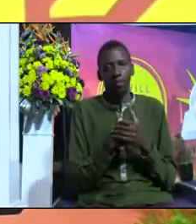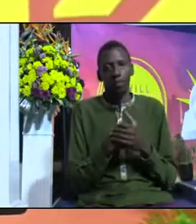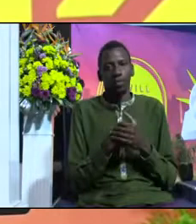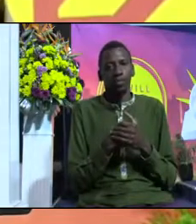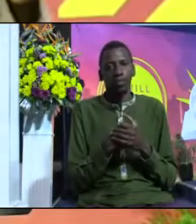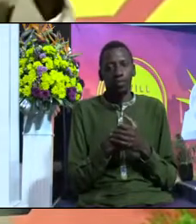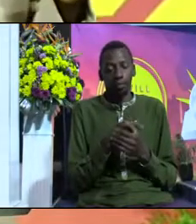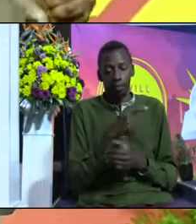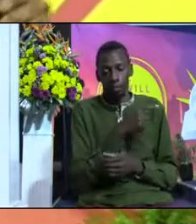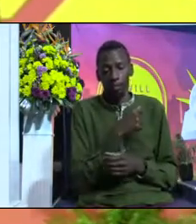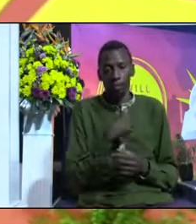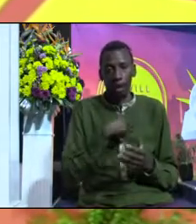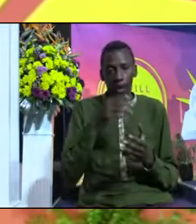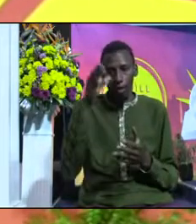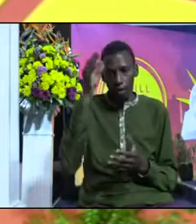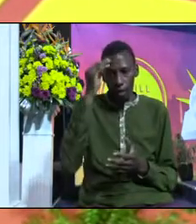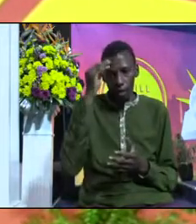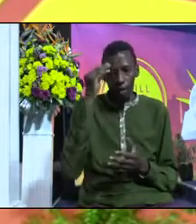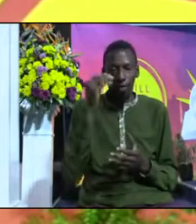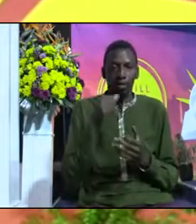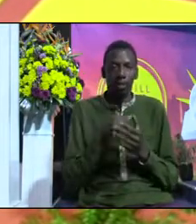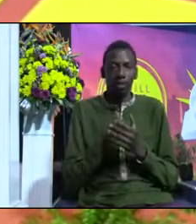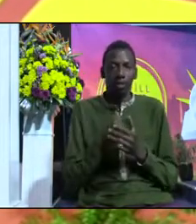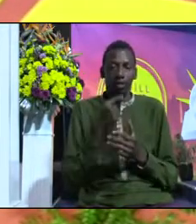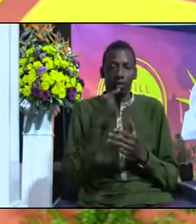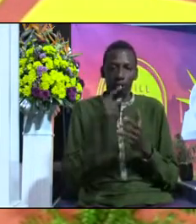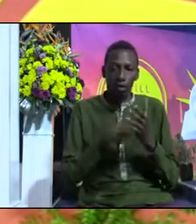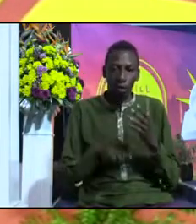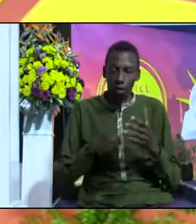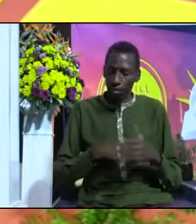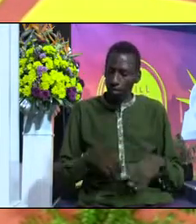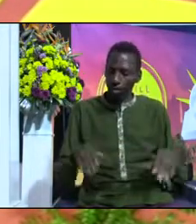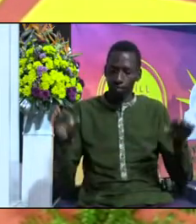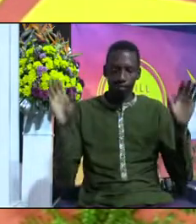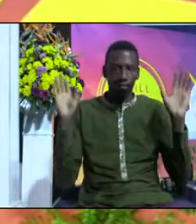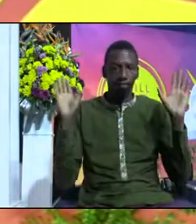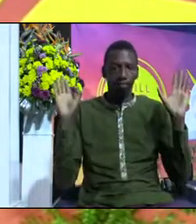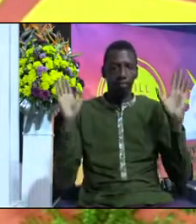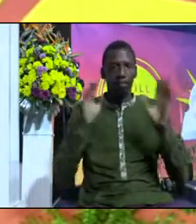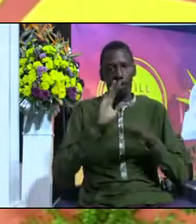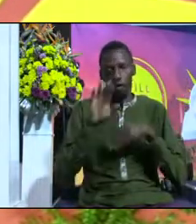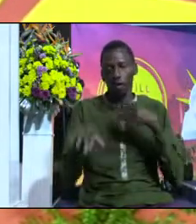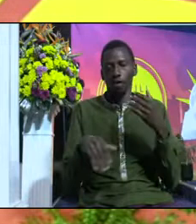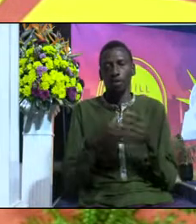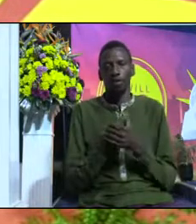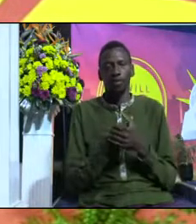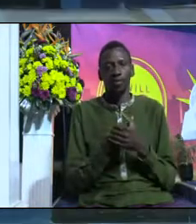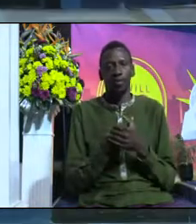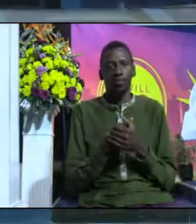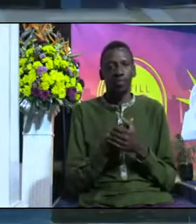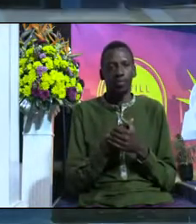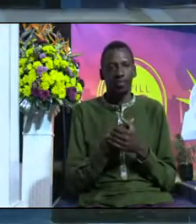learned to sing, I surrender all.